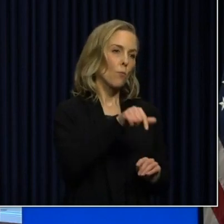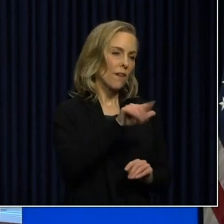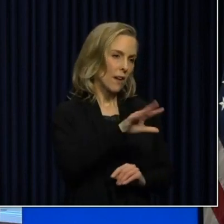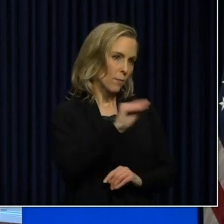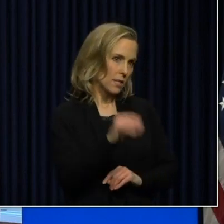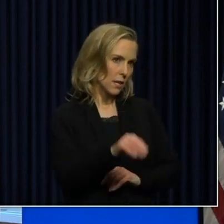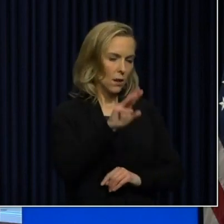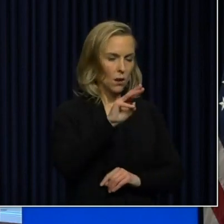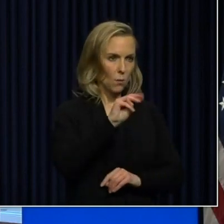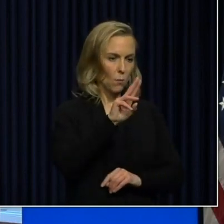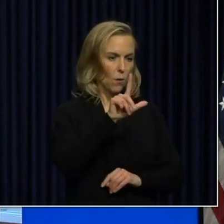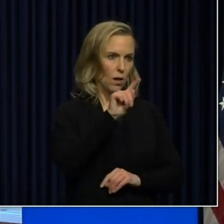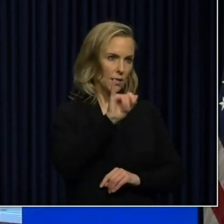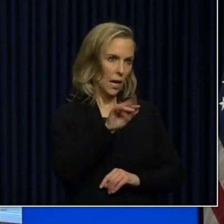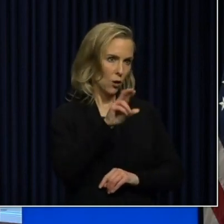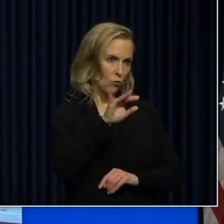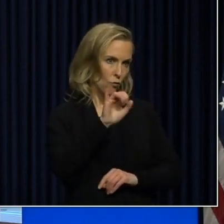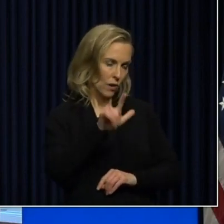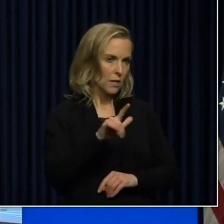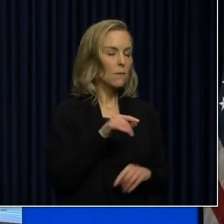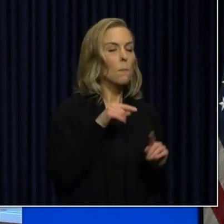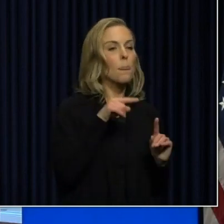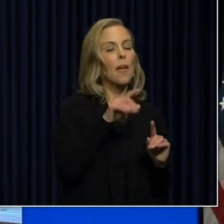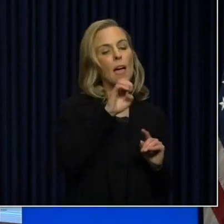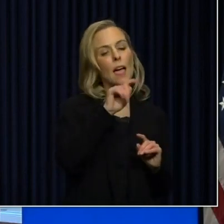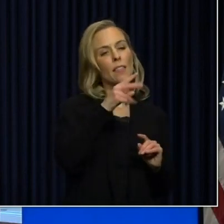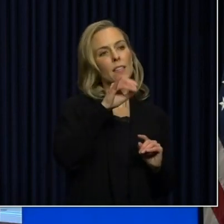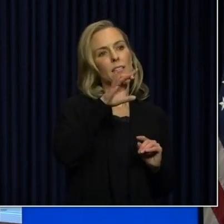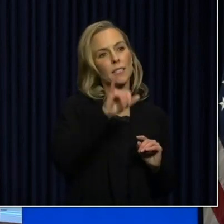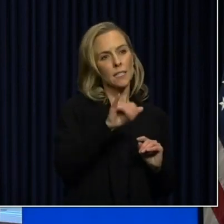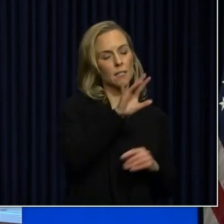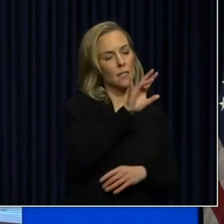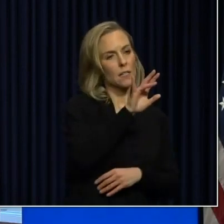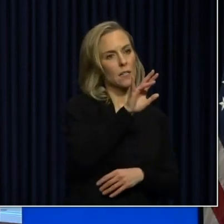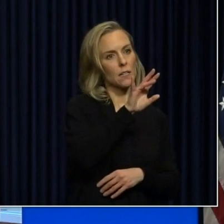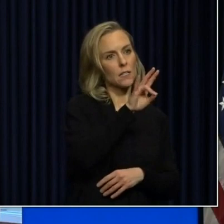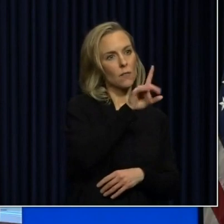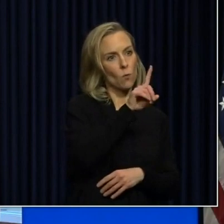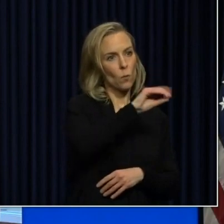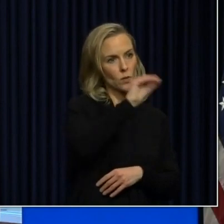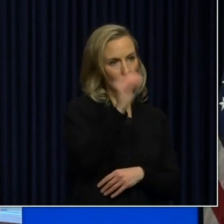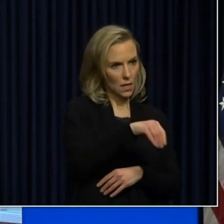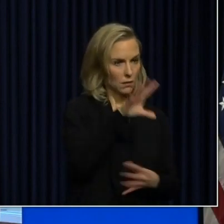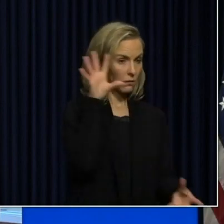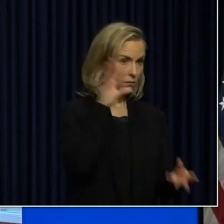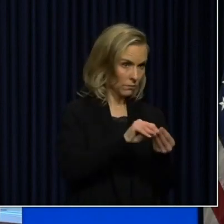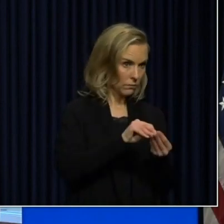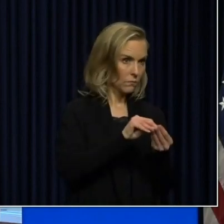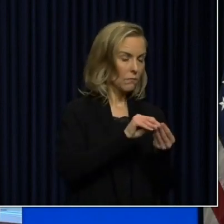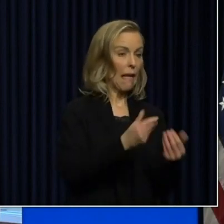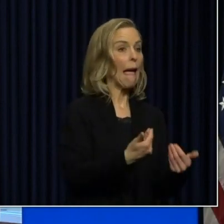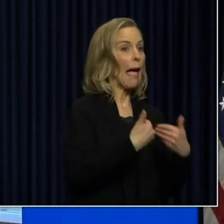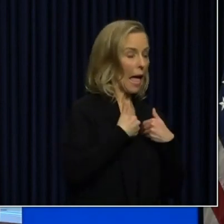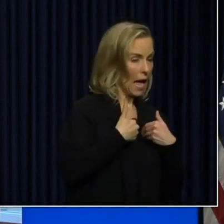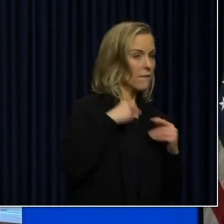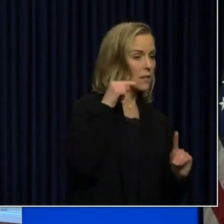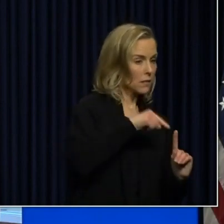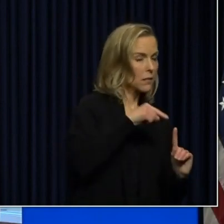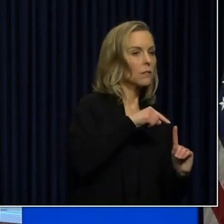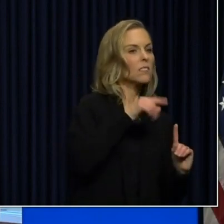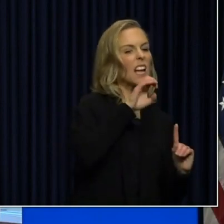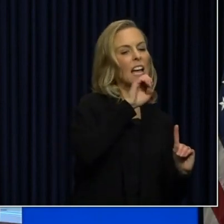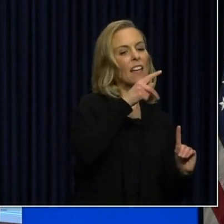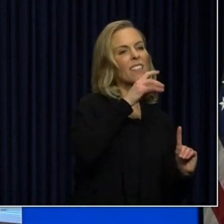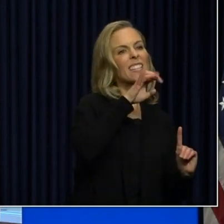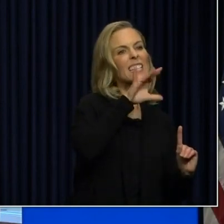In ethnicity, we know 71% of the ethnicity of total positive cases, and they break